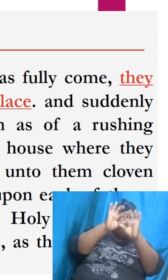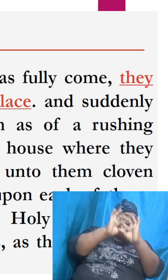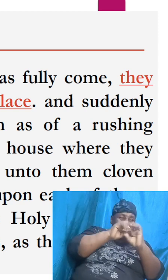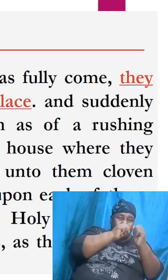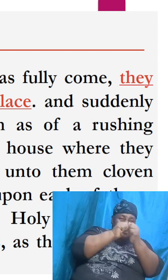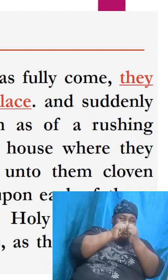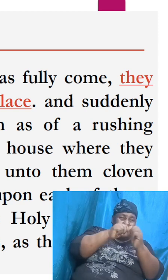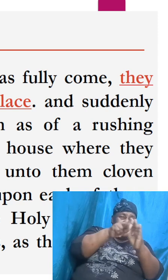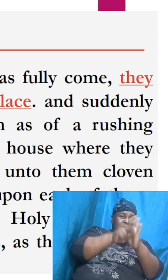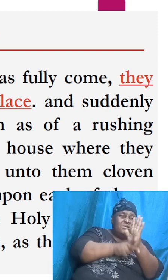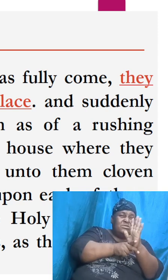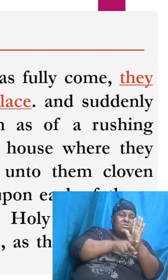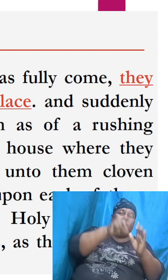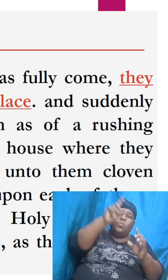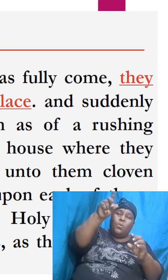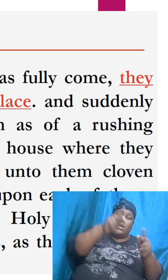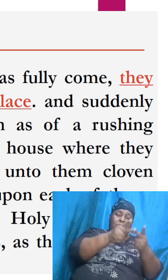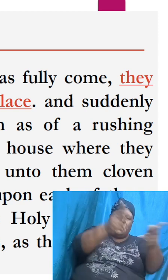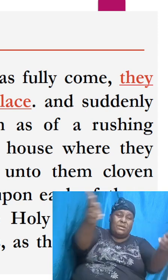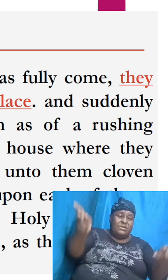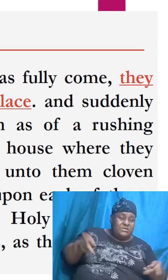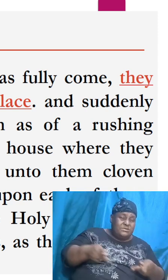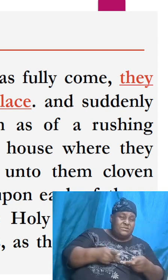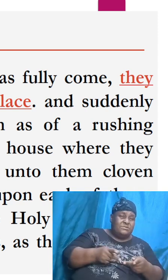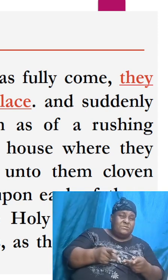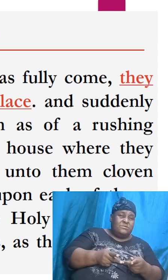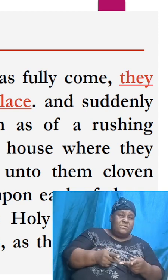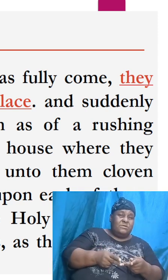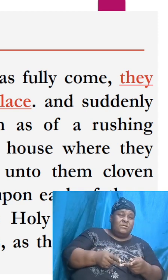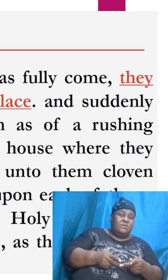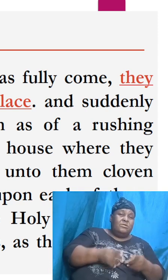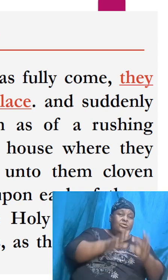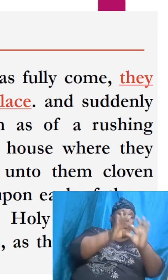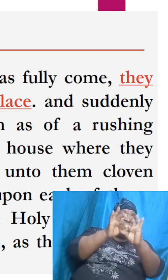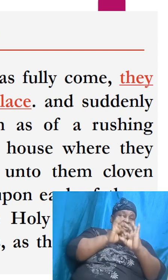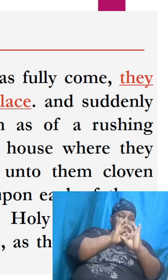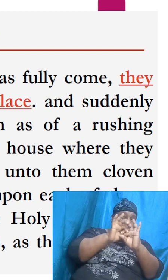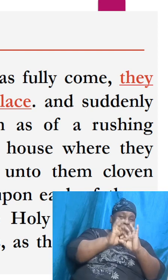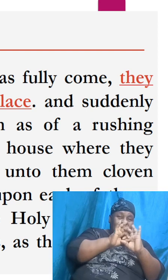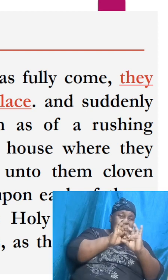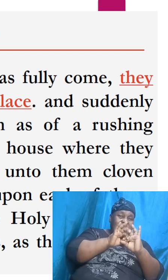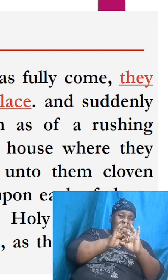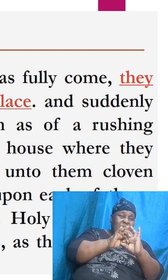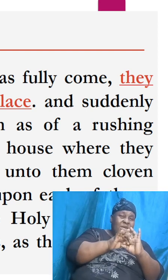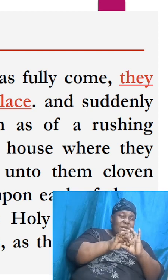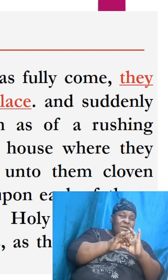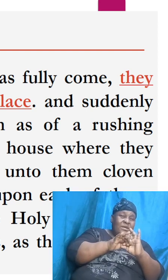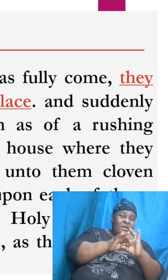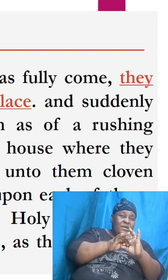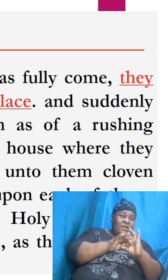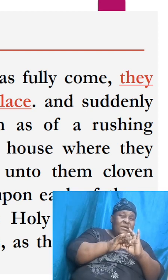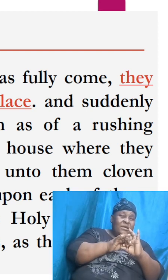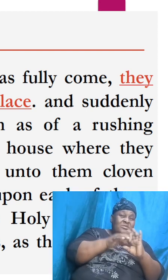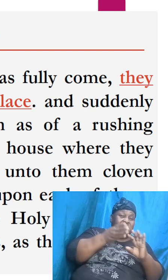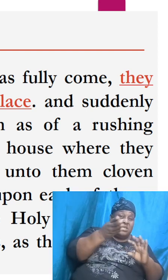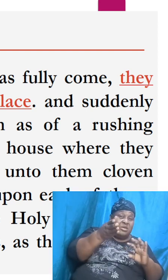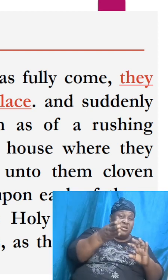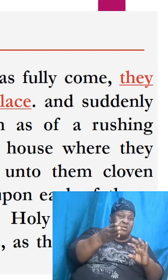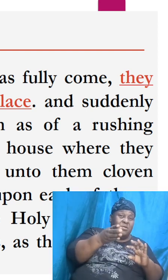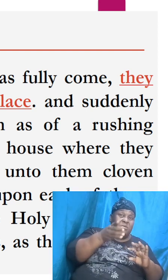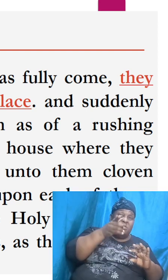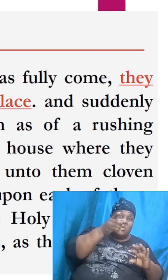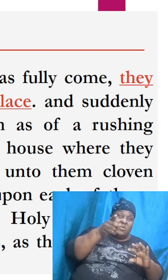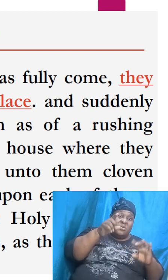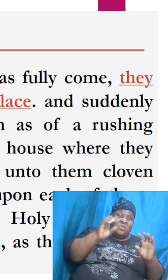and in one place. So unity is you can see the link between